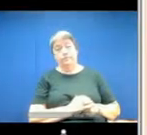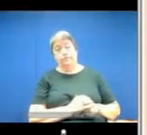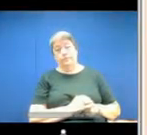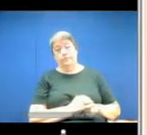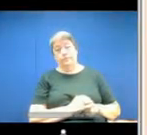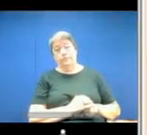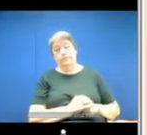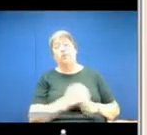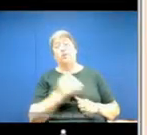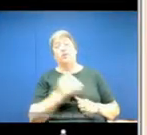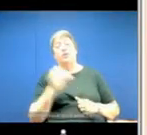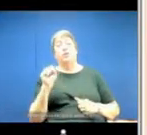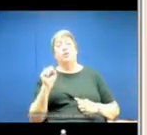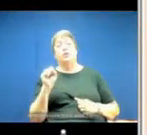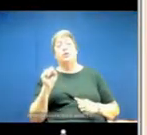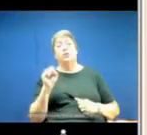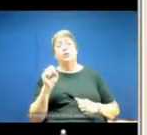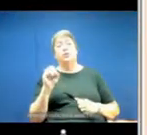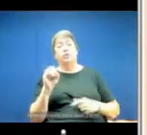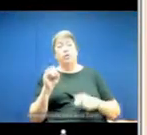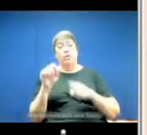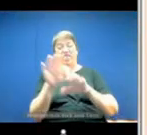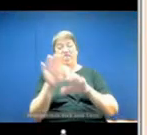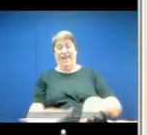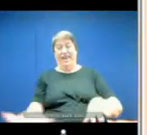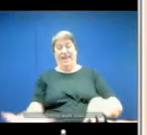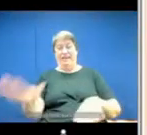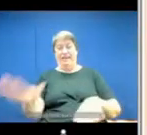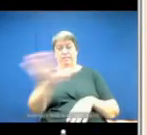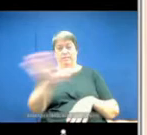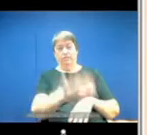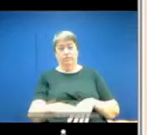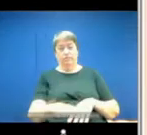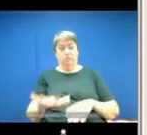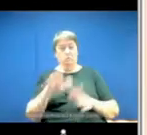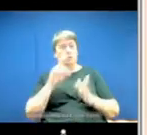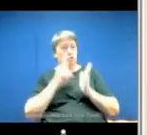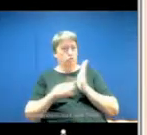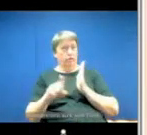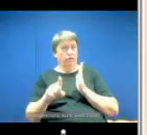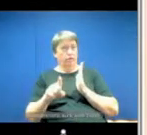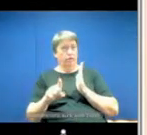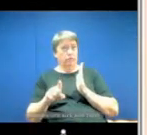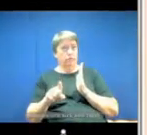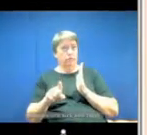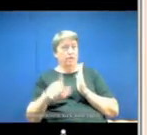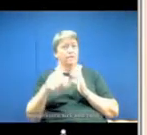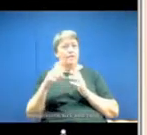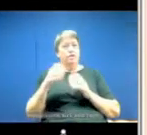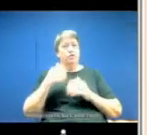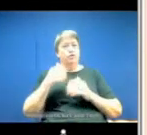And so that's kind of an additional check because you have table